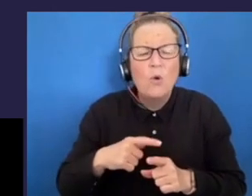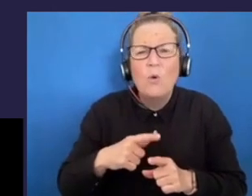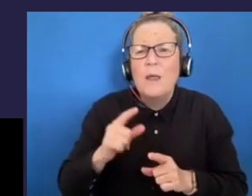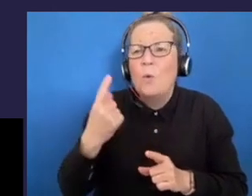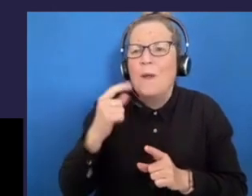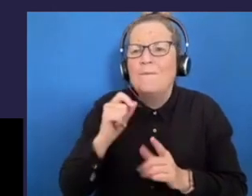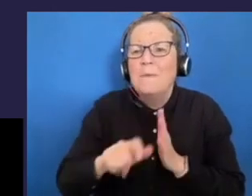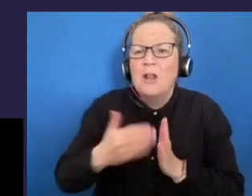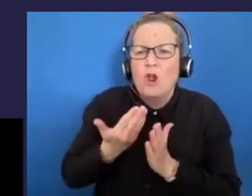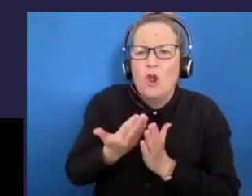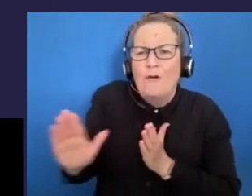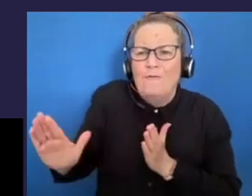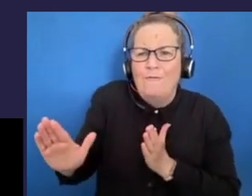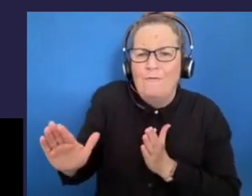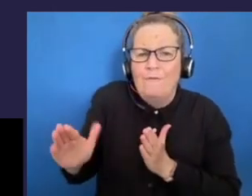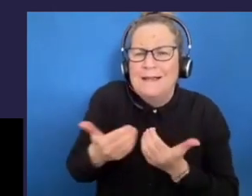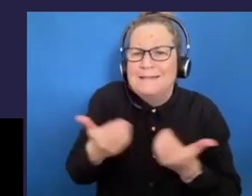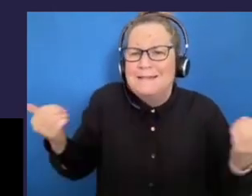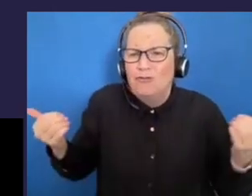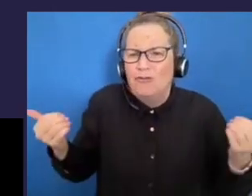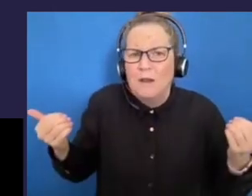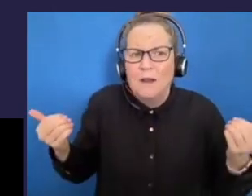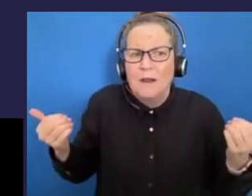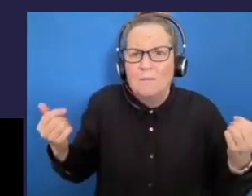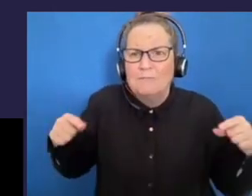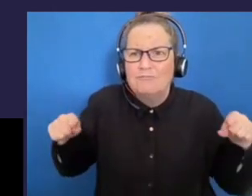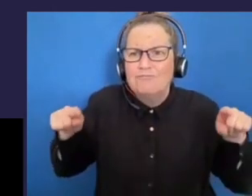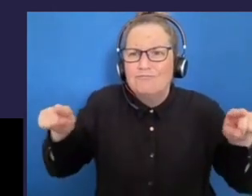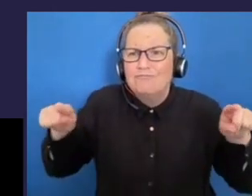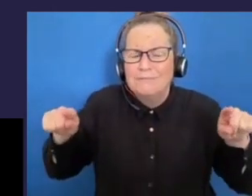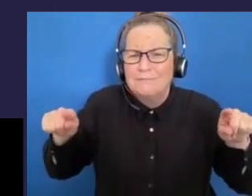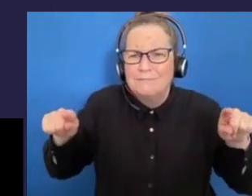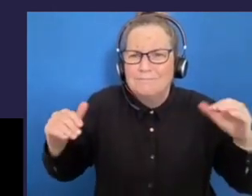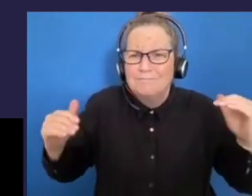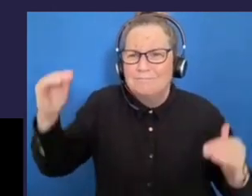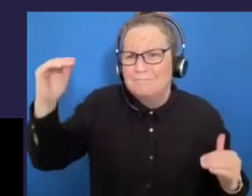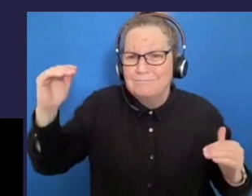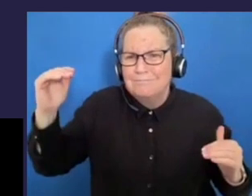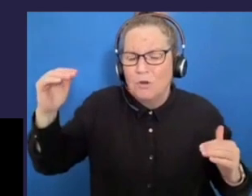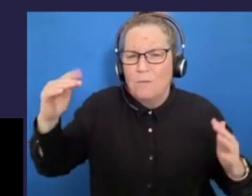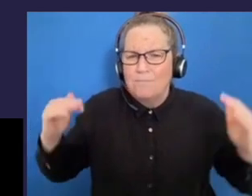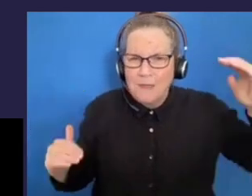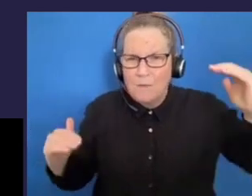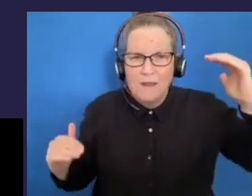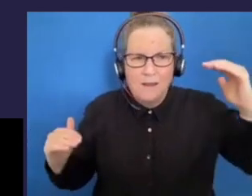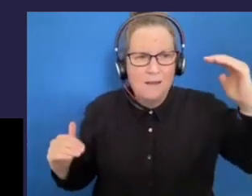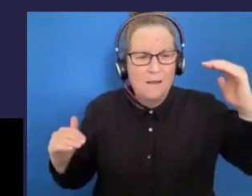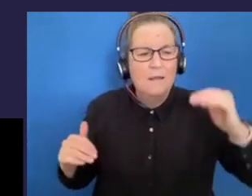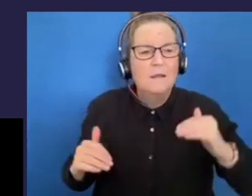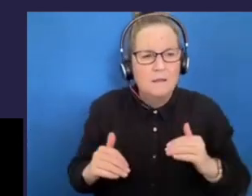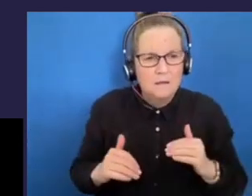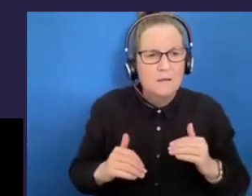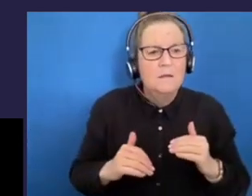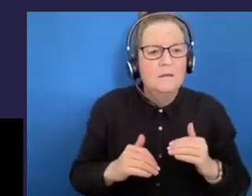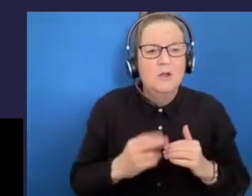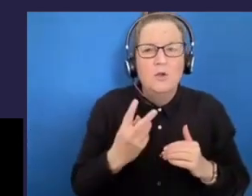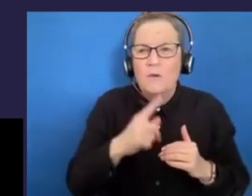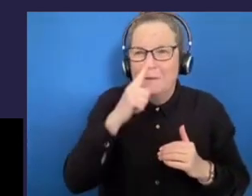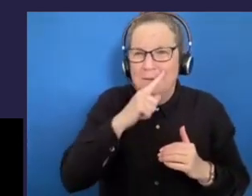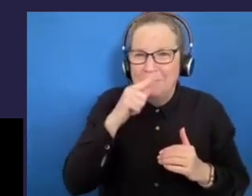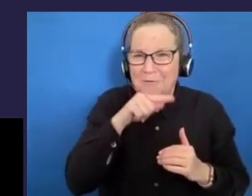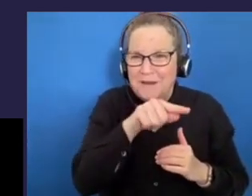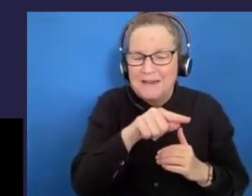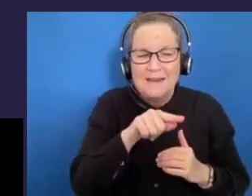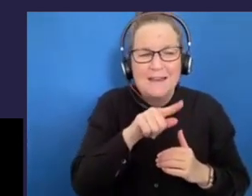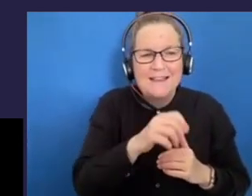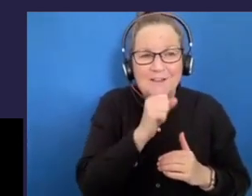please. This is Dickie Stone on your left and Robert Cohen on your right. These